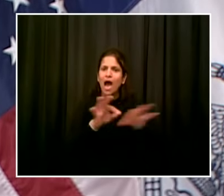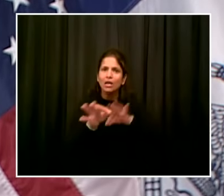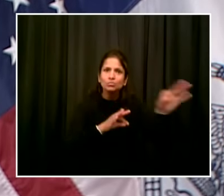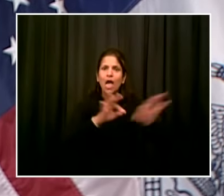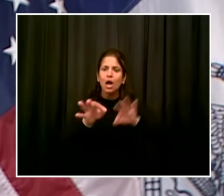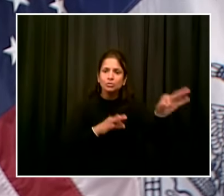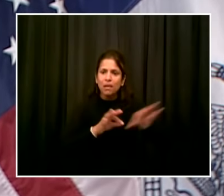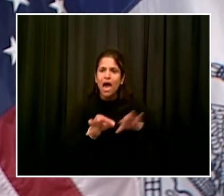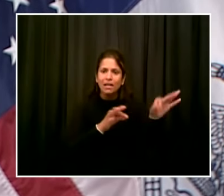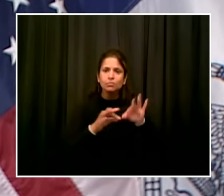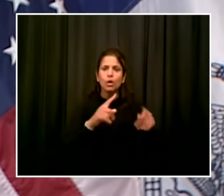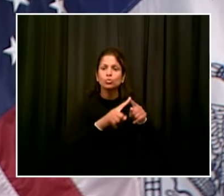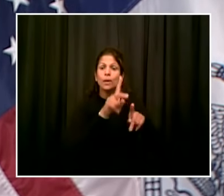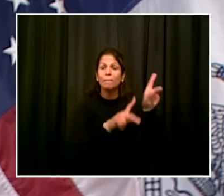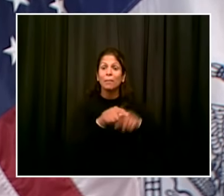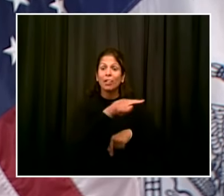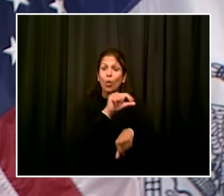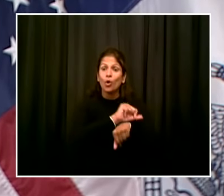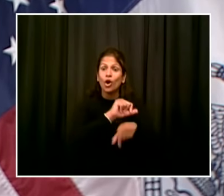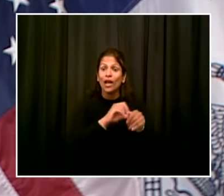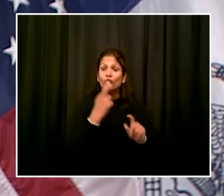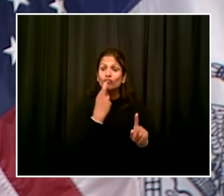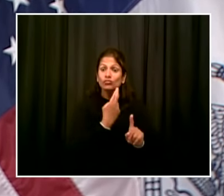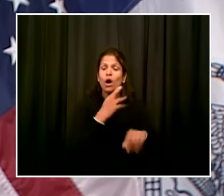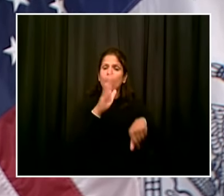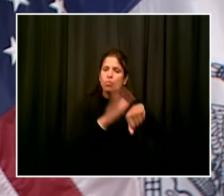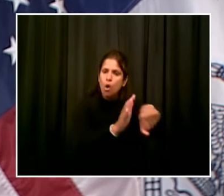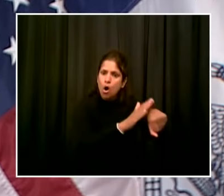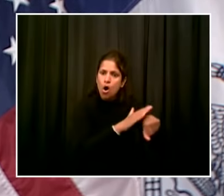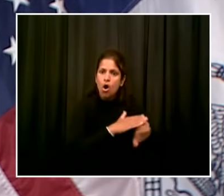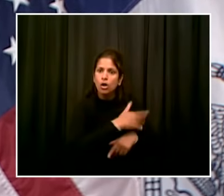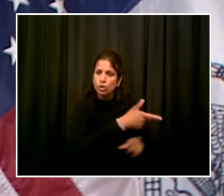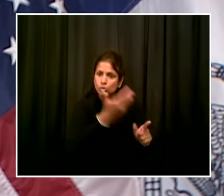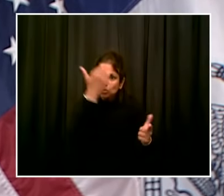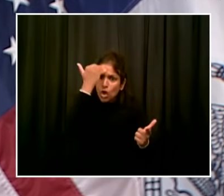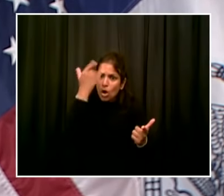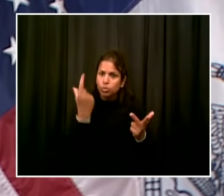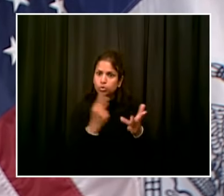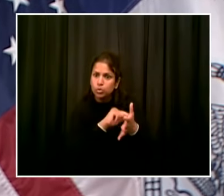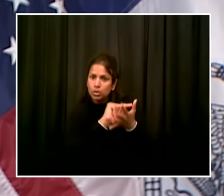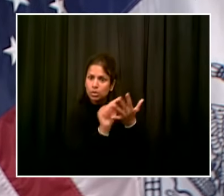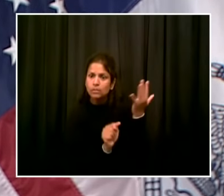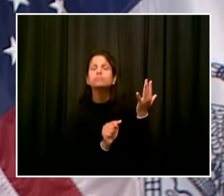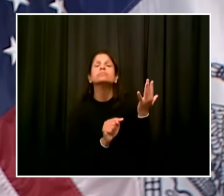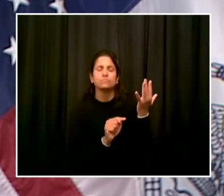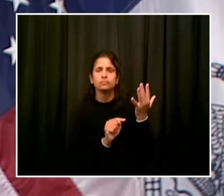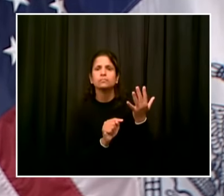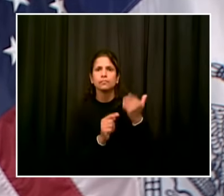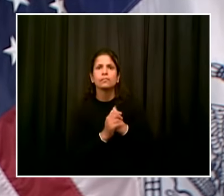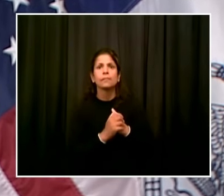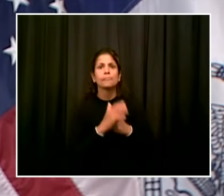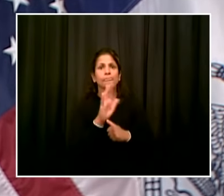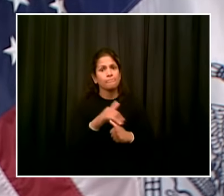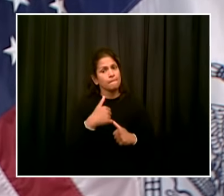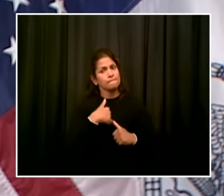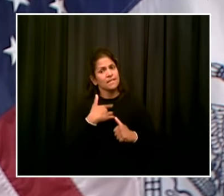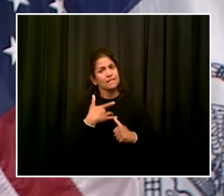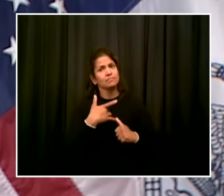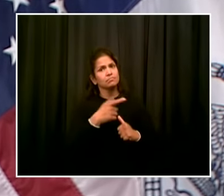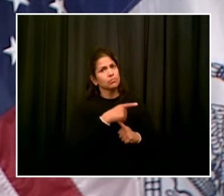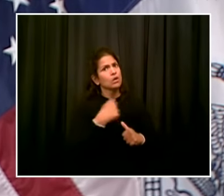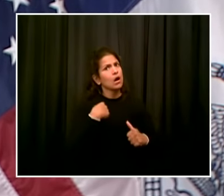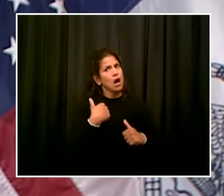has happened. Now it's time to take more aggressive action. But it wasn't our preference given everything it would mean to the people involved. Go